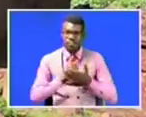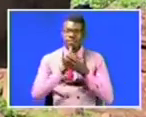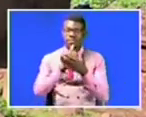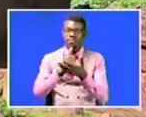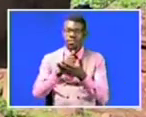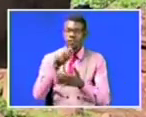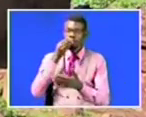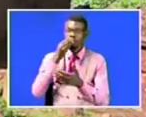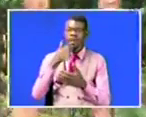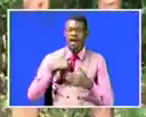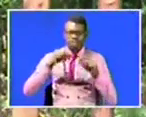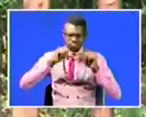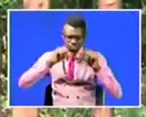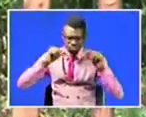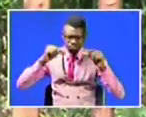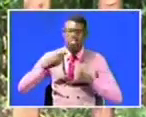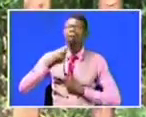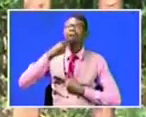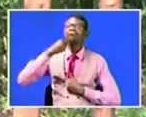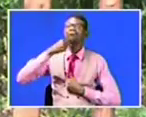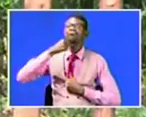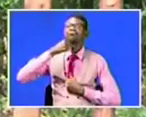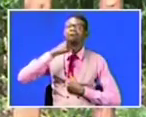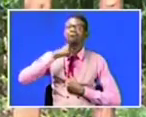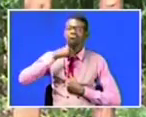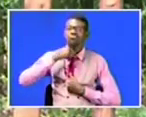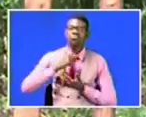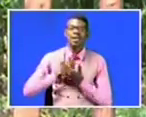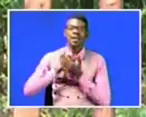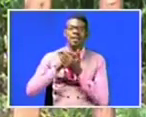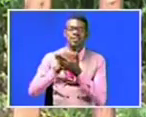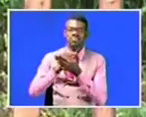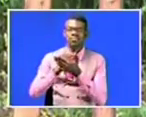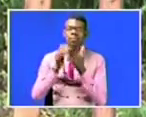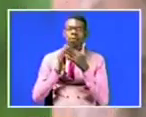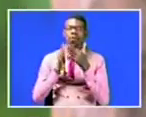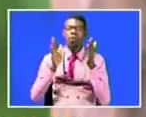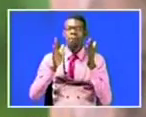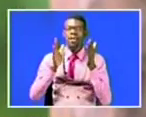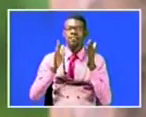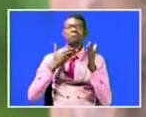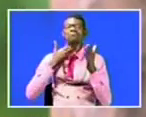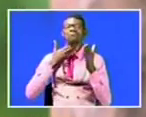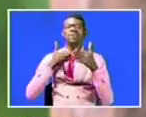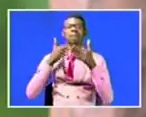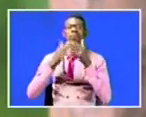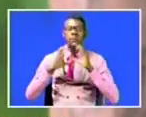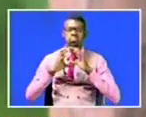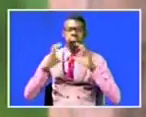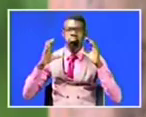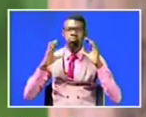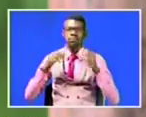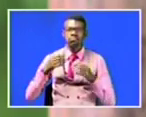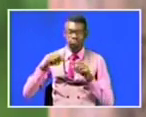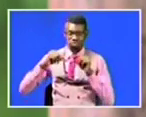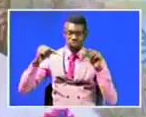placed in the esophagus or the throat of a patient to keep open an area blocked by the tumor. The tube allows solid